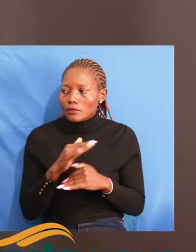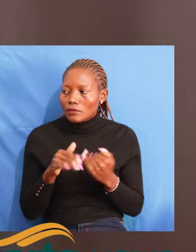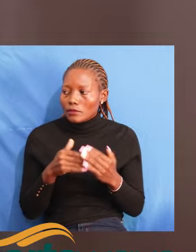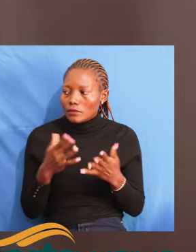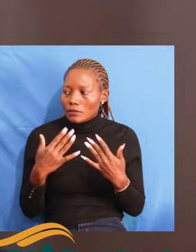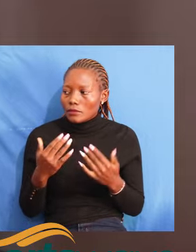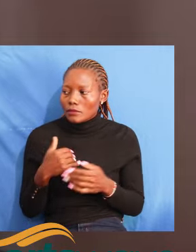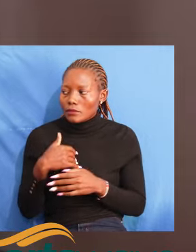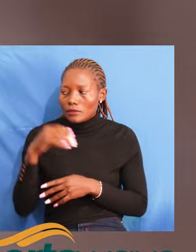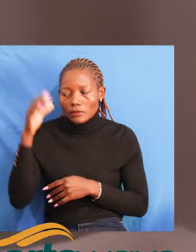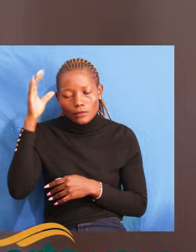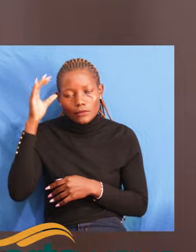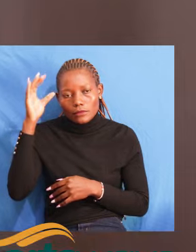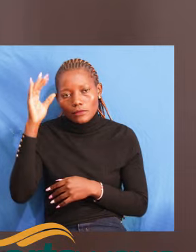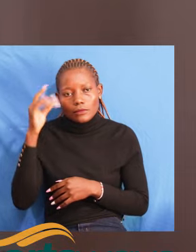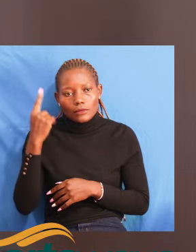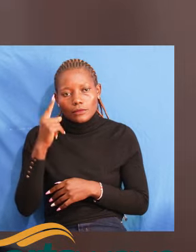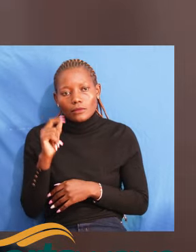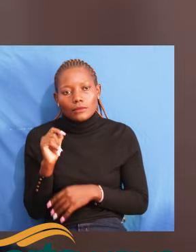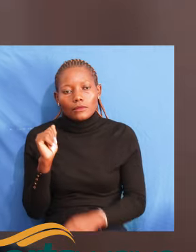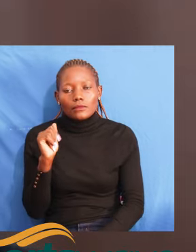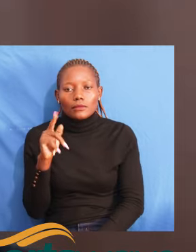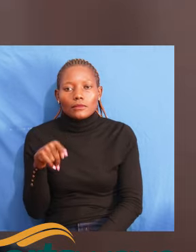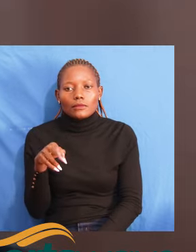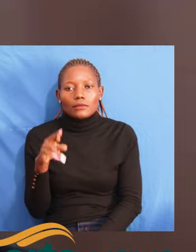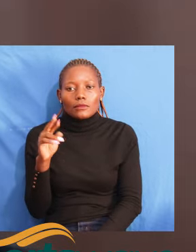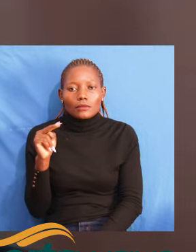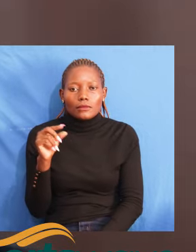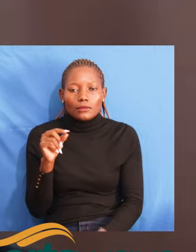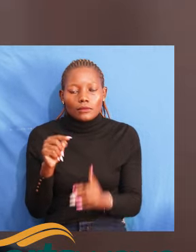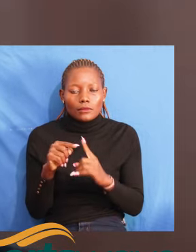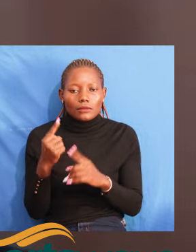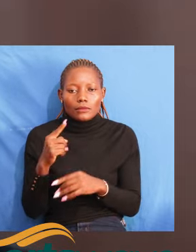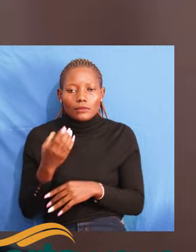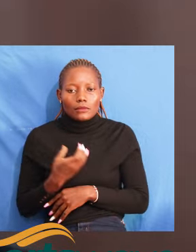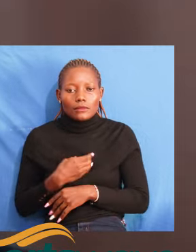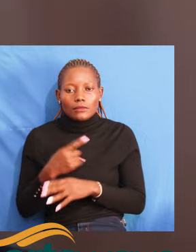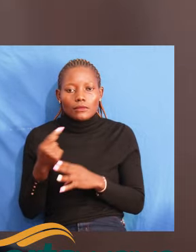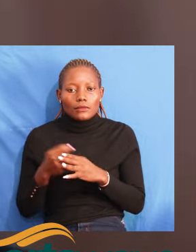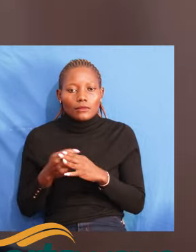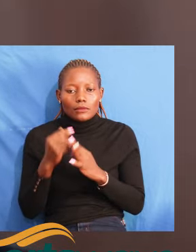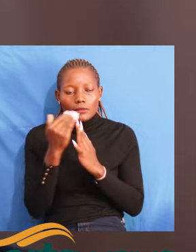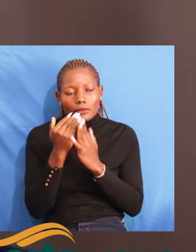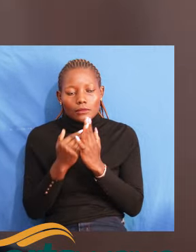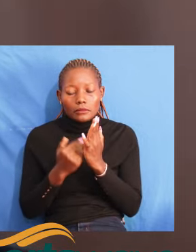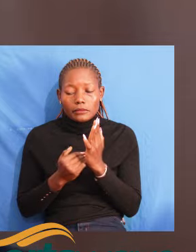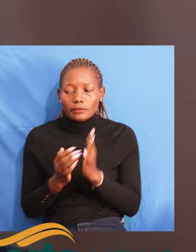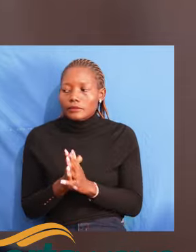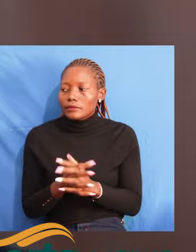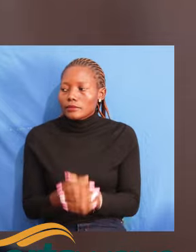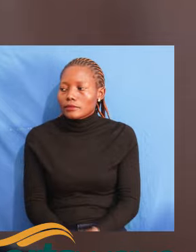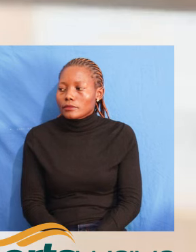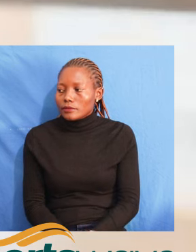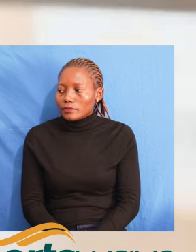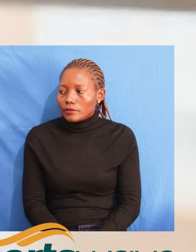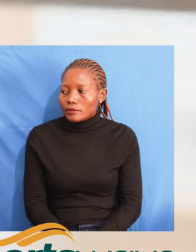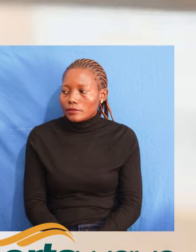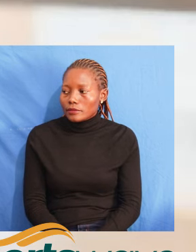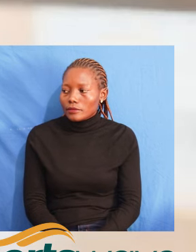of tapering to the ordinary training schedule too. Does it make sense? Yeah.